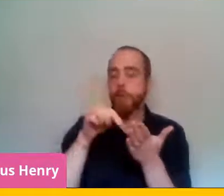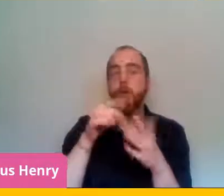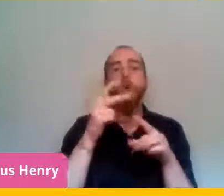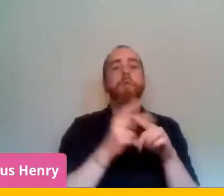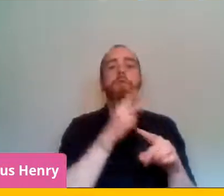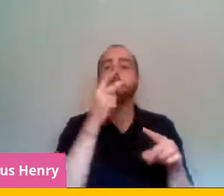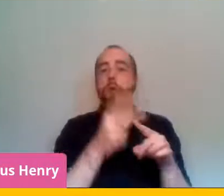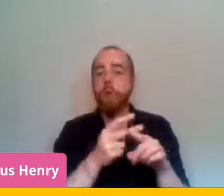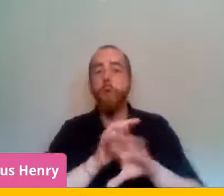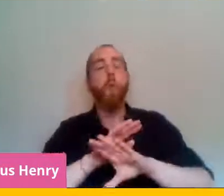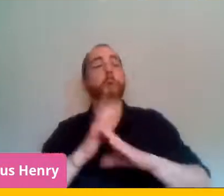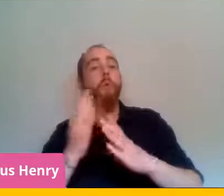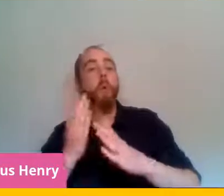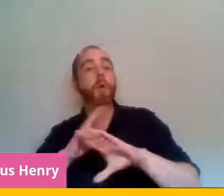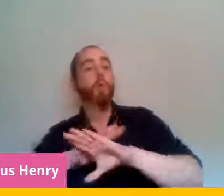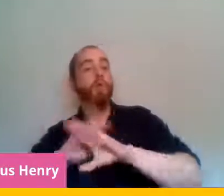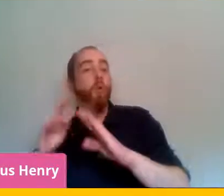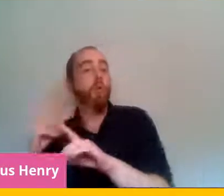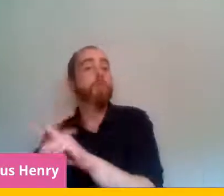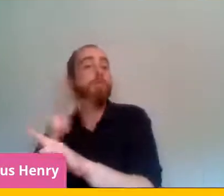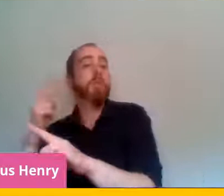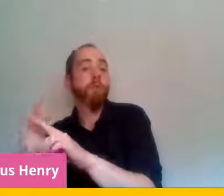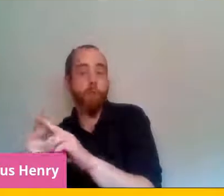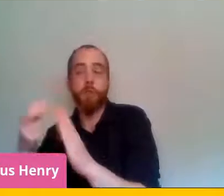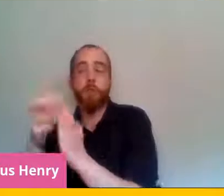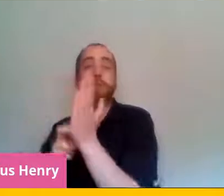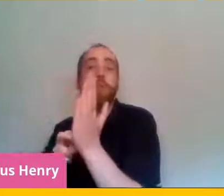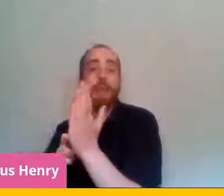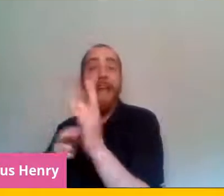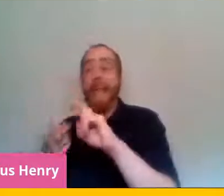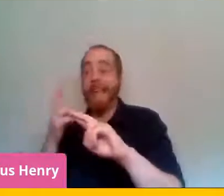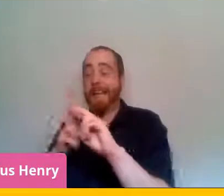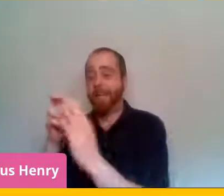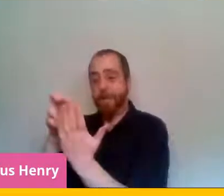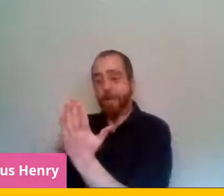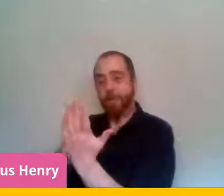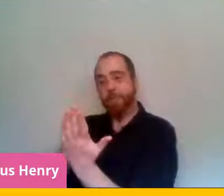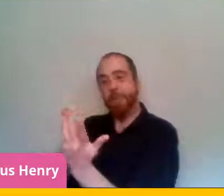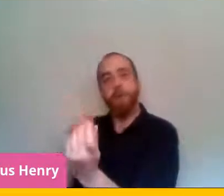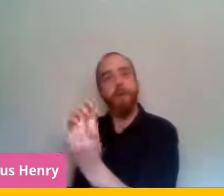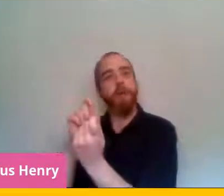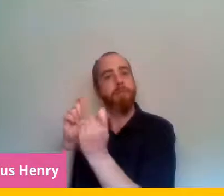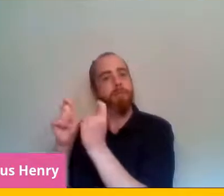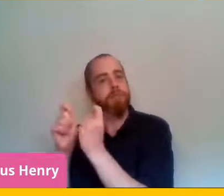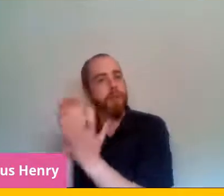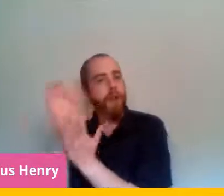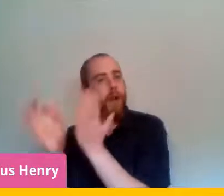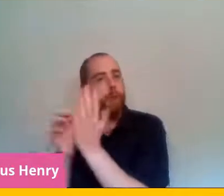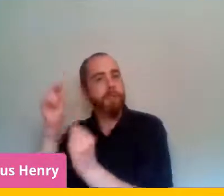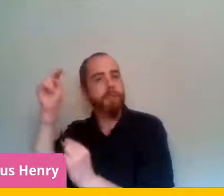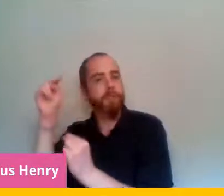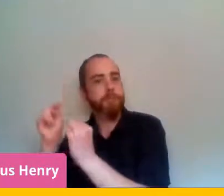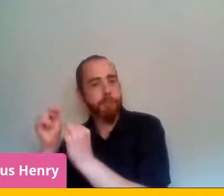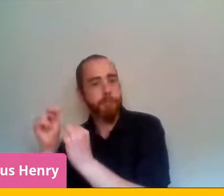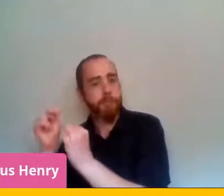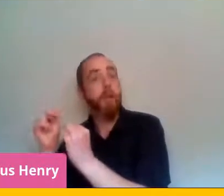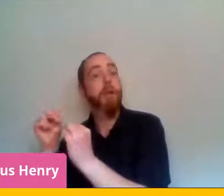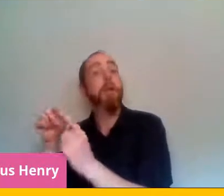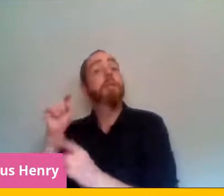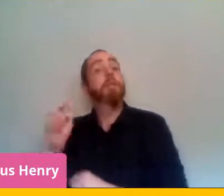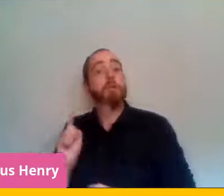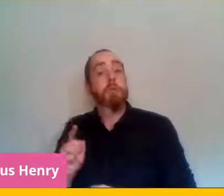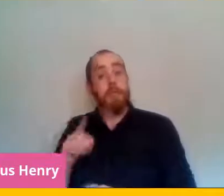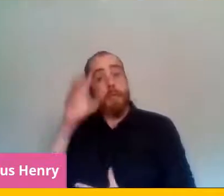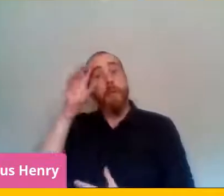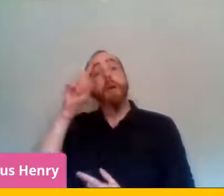the renewal or the non-renewal of fixed term contracts and where hours are being reduced from those on variable hour contracts. So